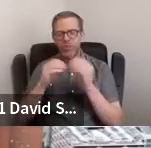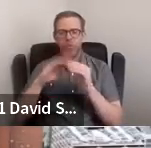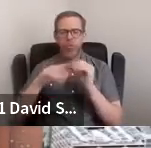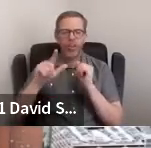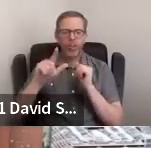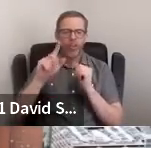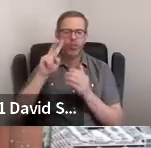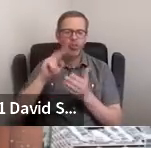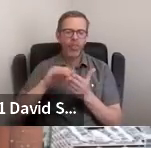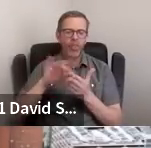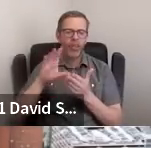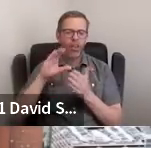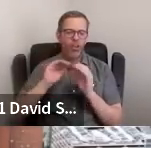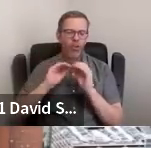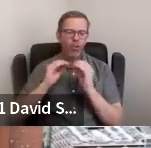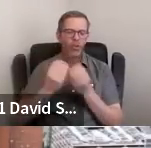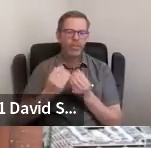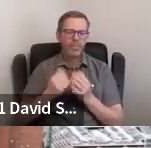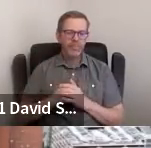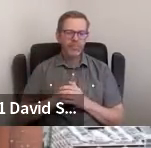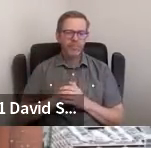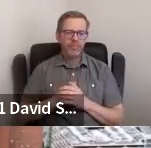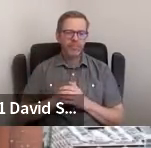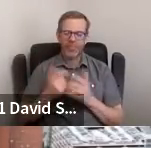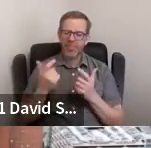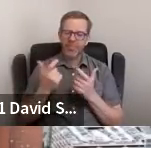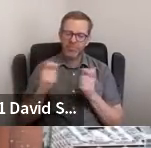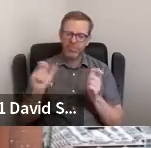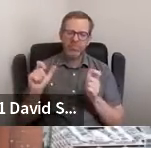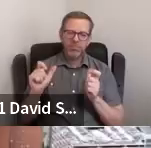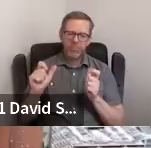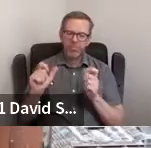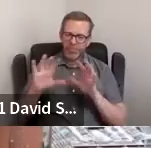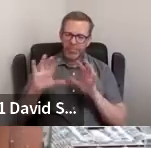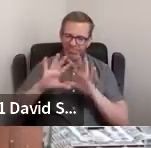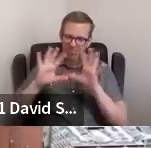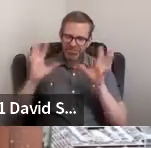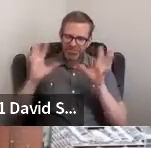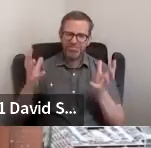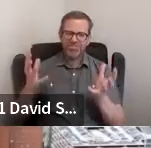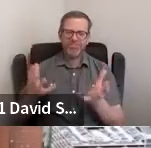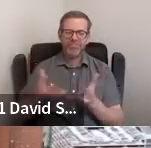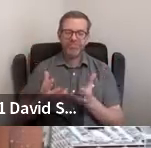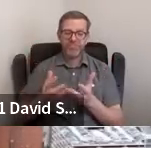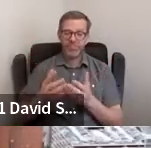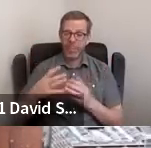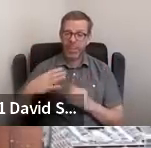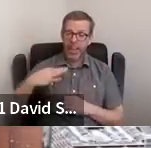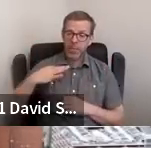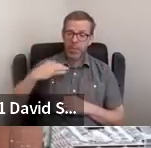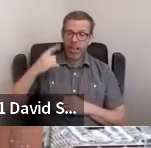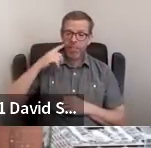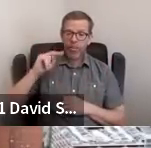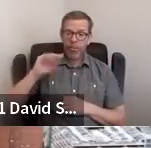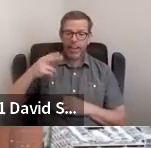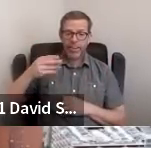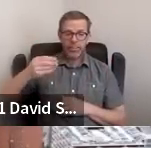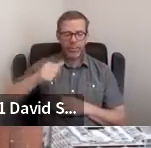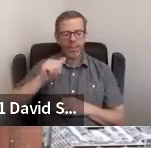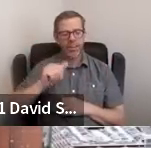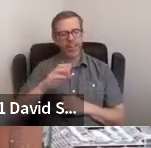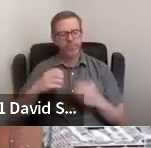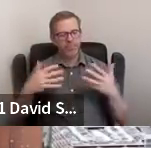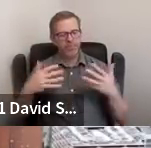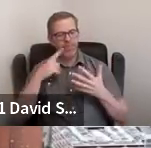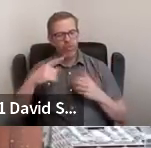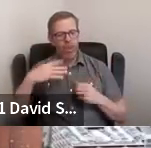2,800 organizations. It's a huge enterprise, and the process of applying for NIH funding can be intimidating for